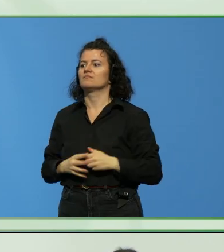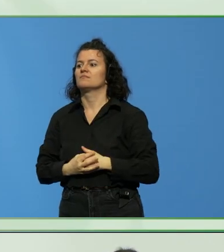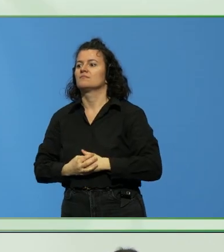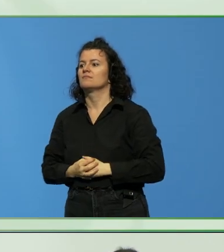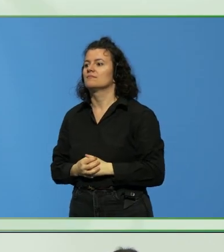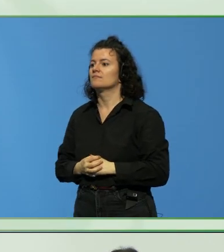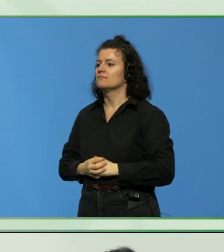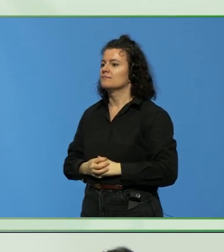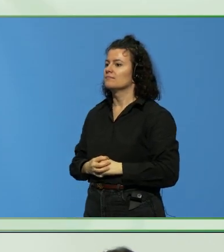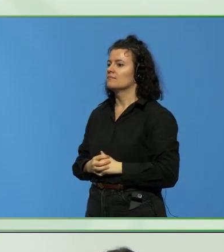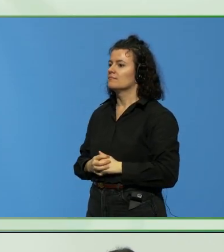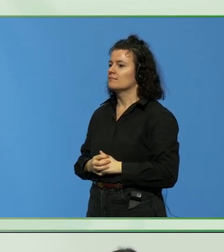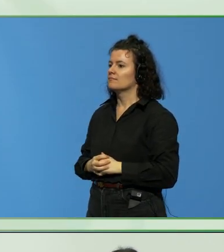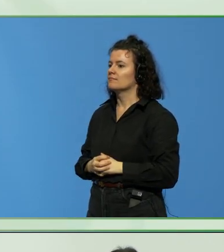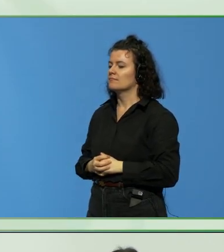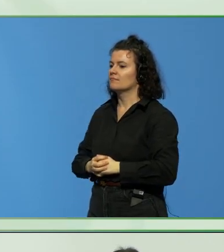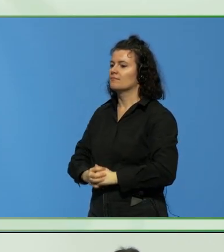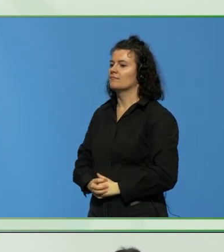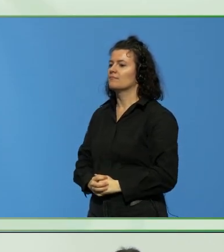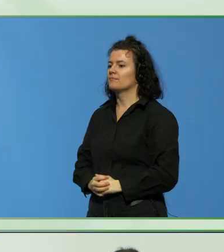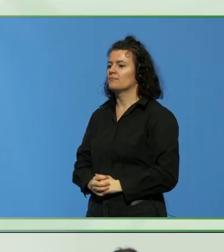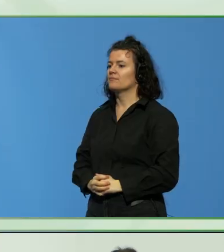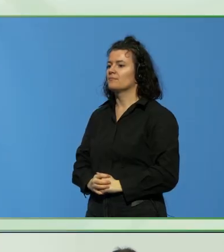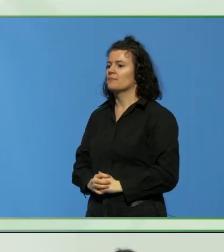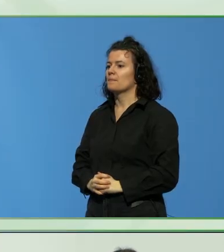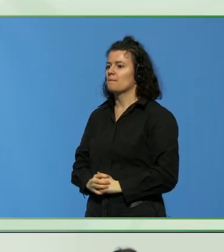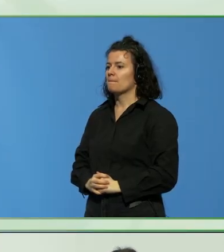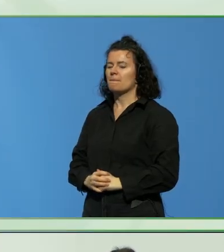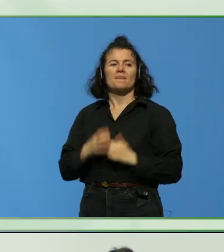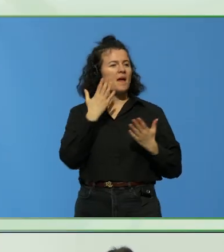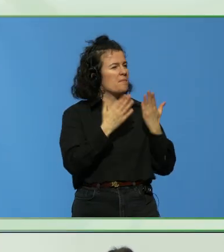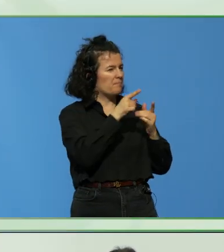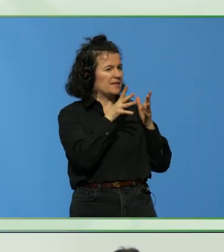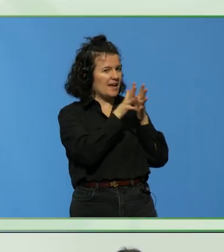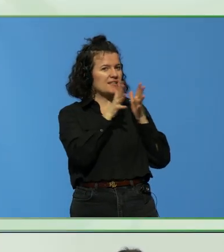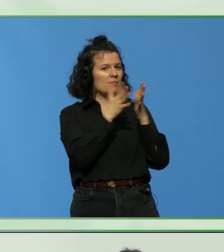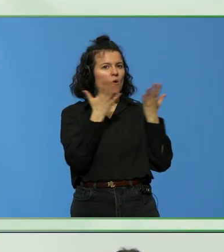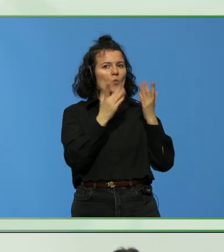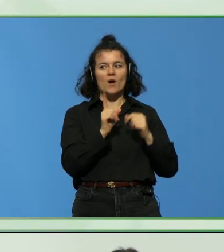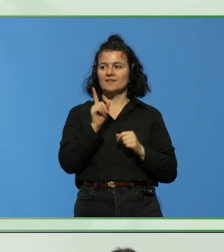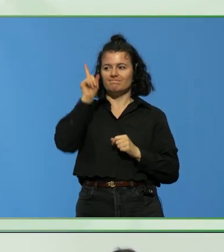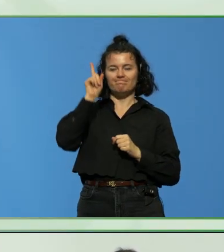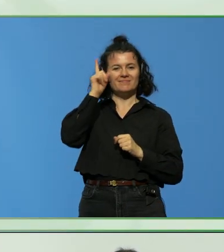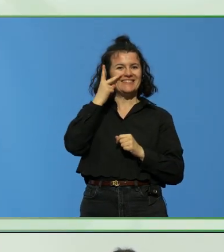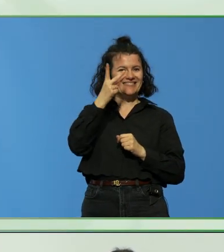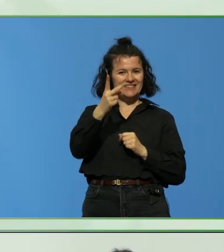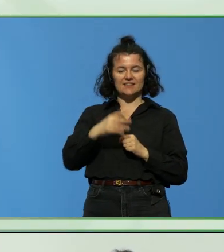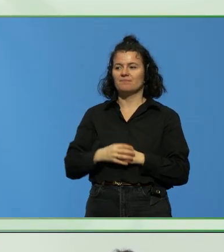If you perhaps could also audio describe some of the content for our audience. Yeah, I missed the sounds. There